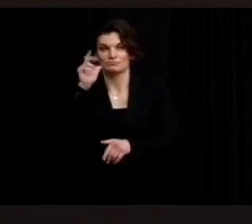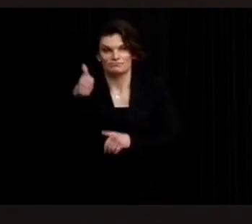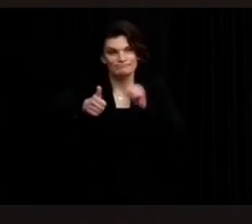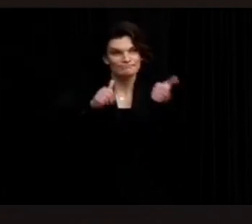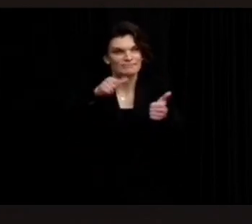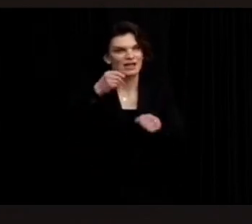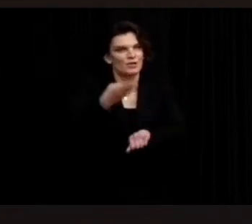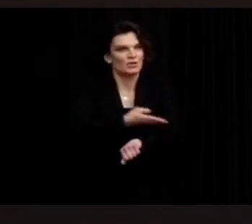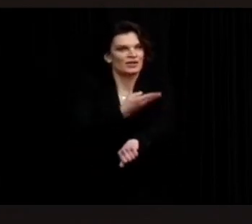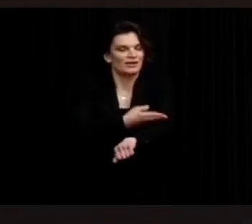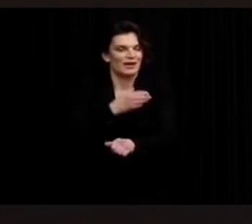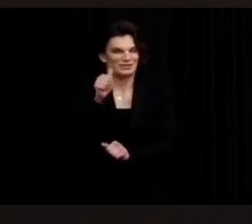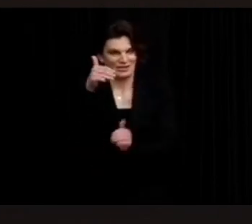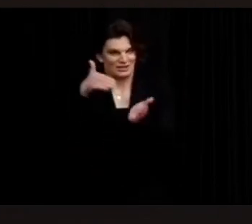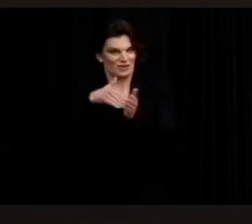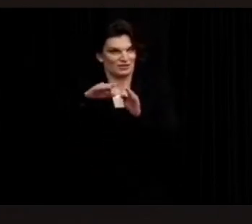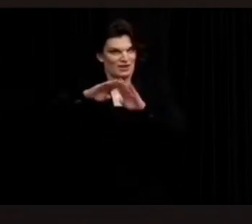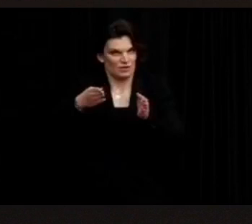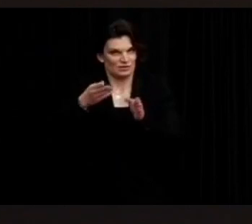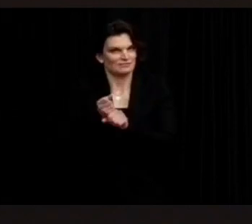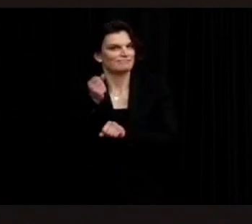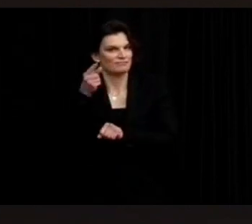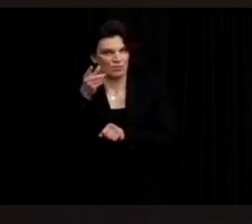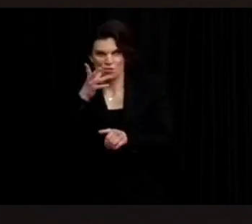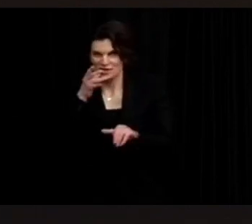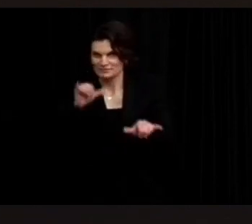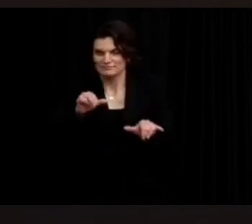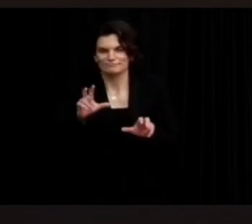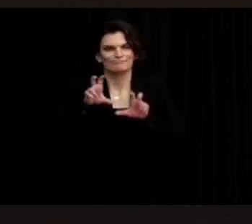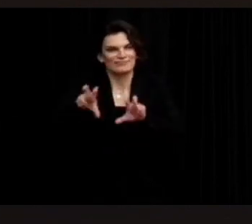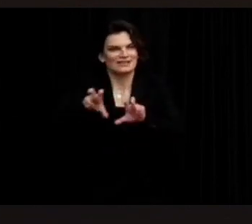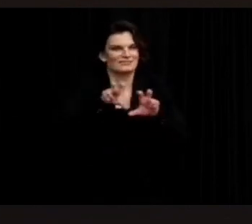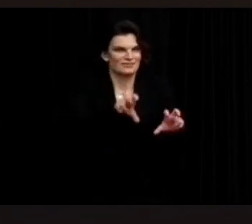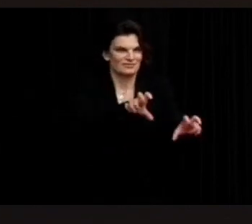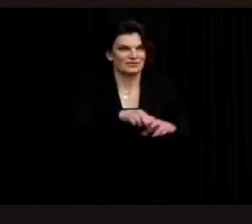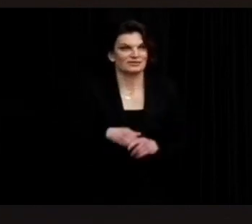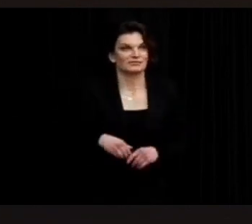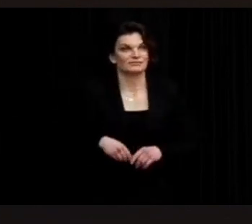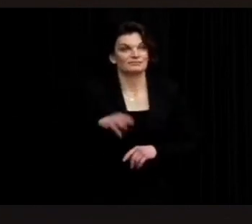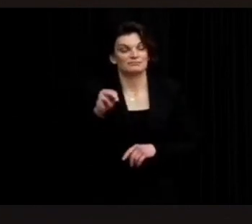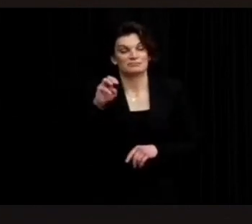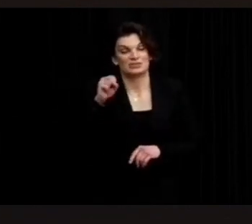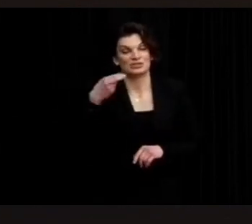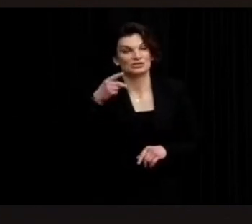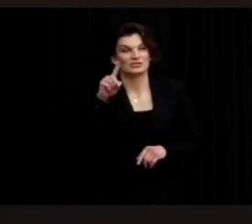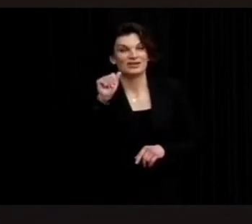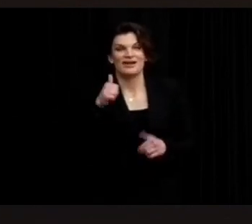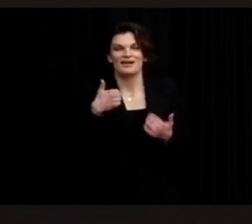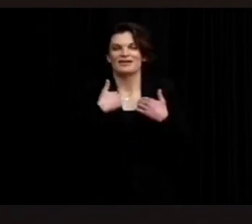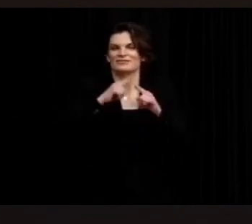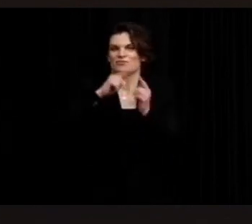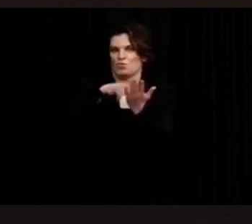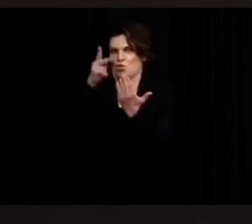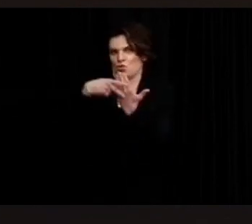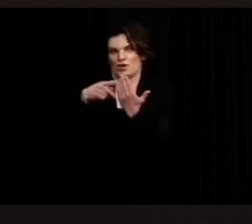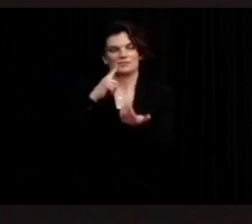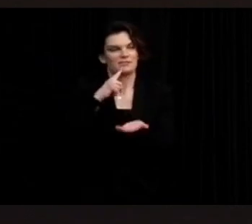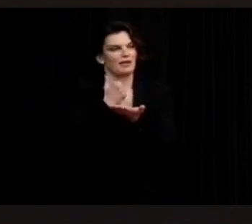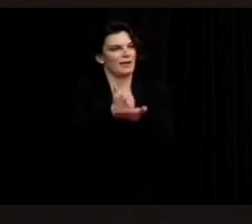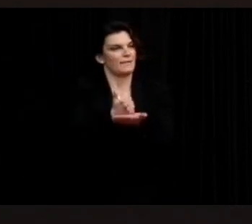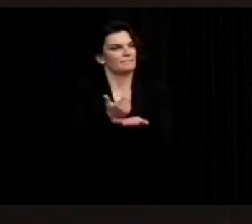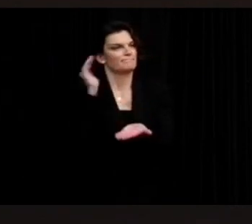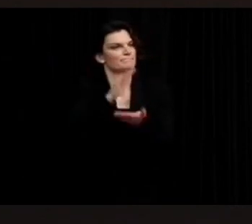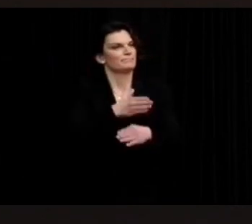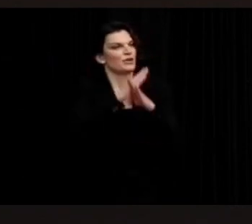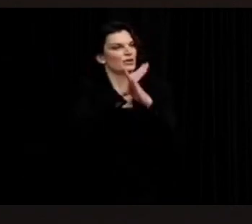to do it again. Now, MSHDA has several remarkable programs that reduce barriers to home ownership, and I want to highlight 2 of them.